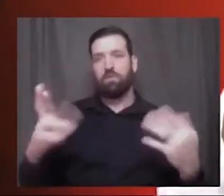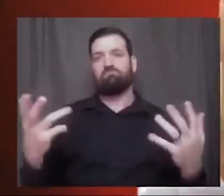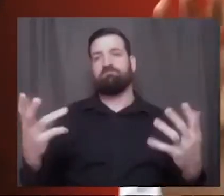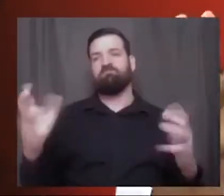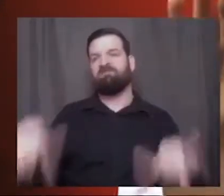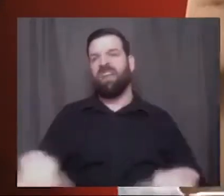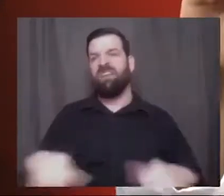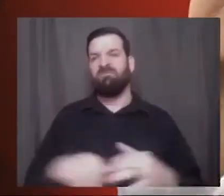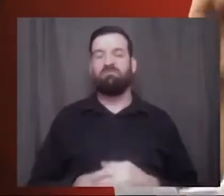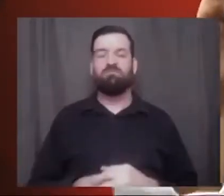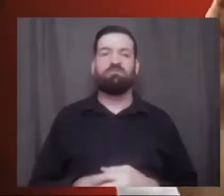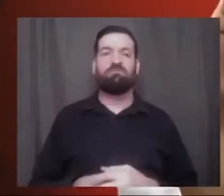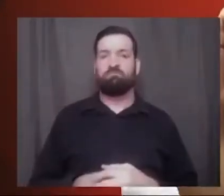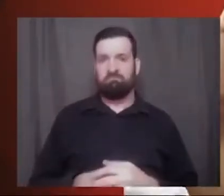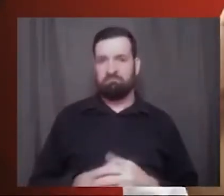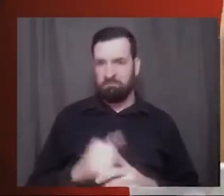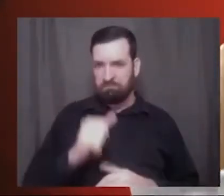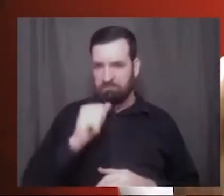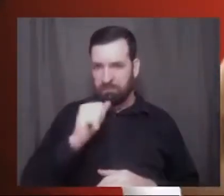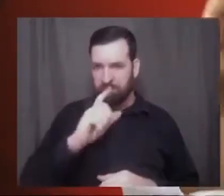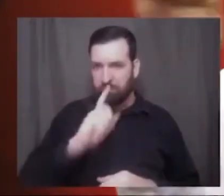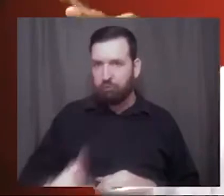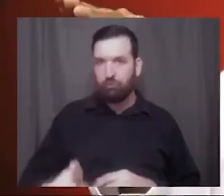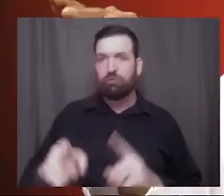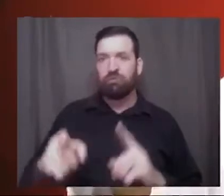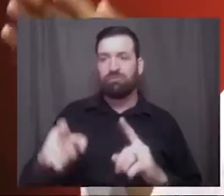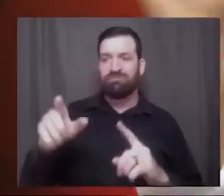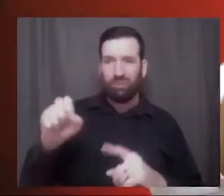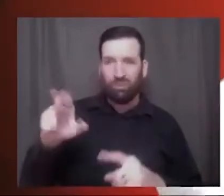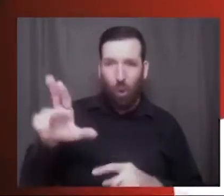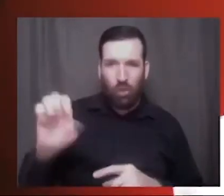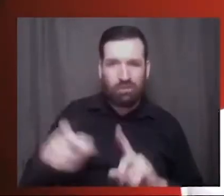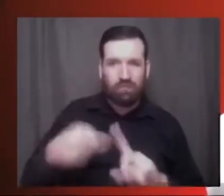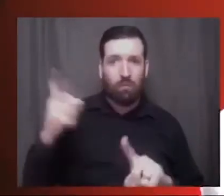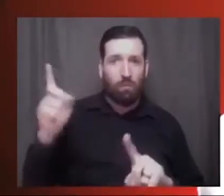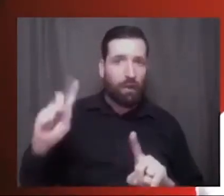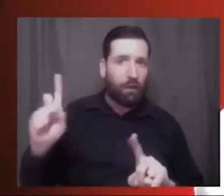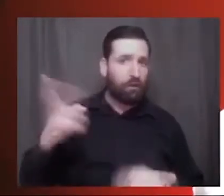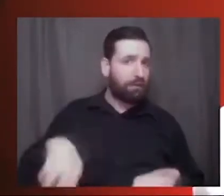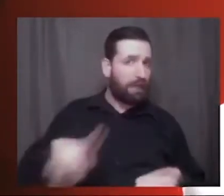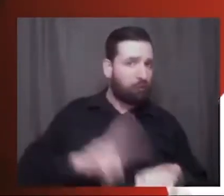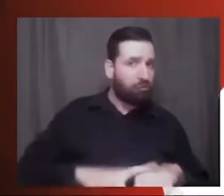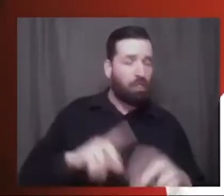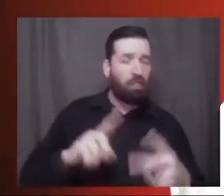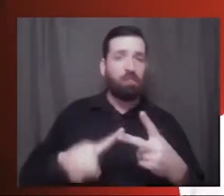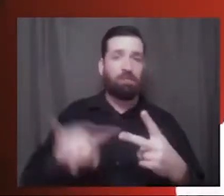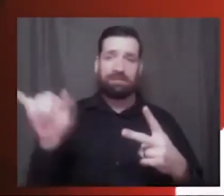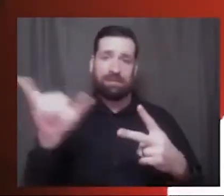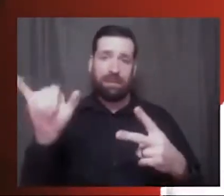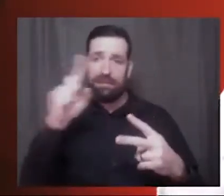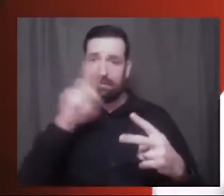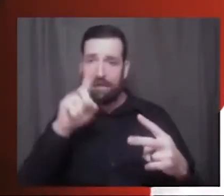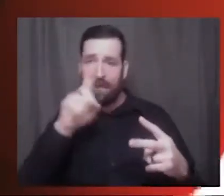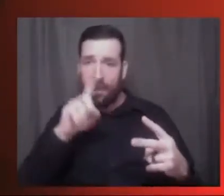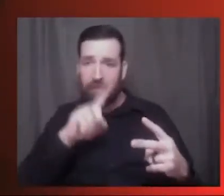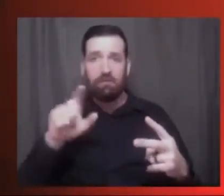we don't know the source of those hormones. They could be from natural sources. They could be same as synthetic sources from the lab.